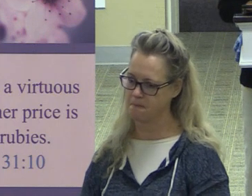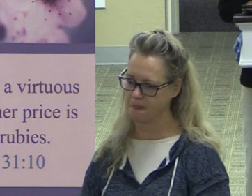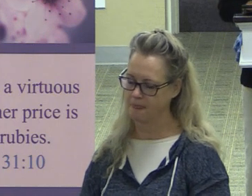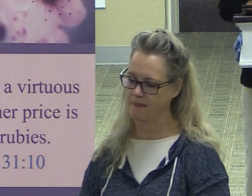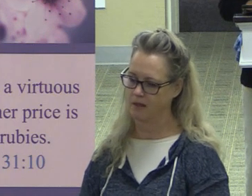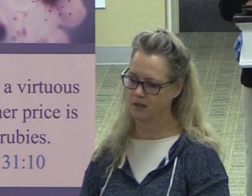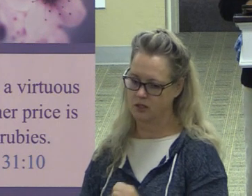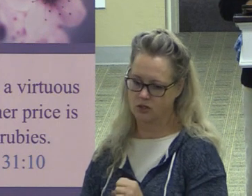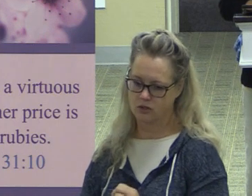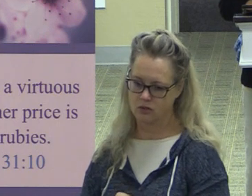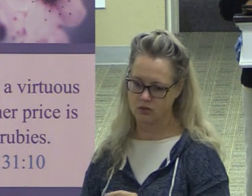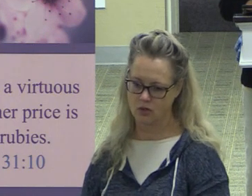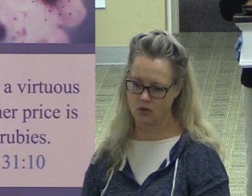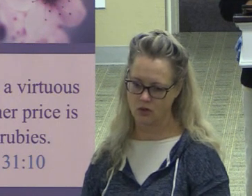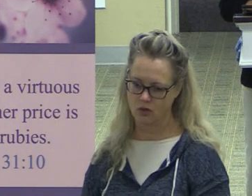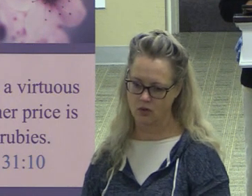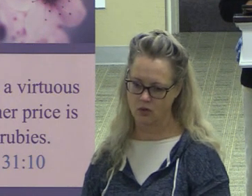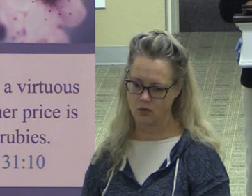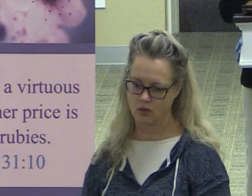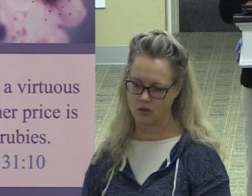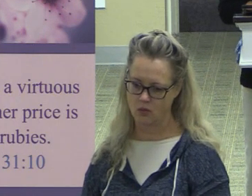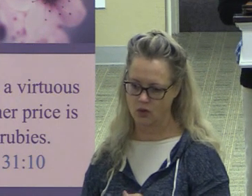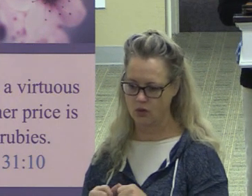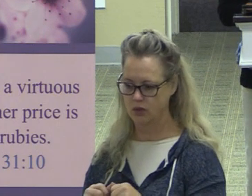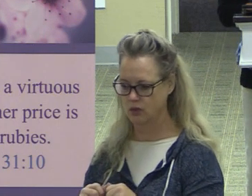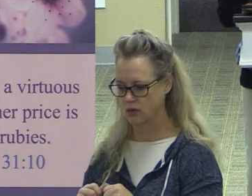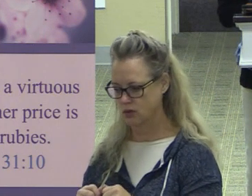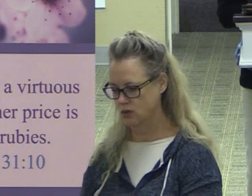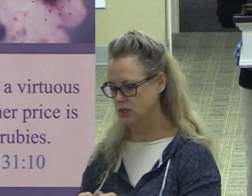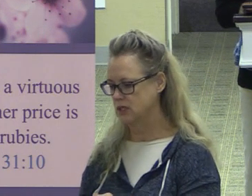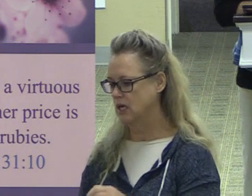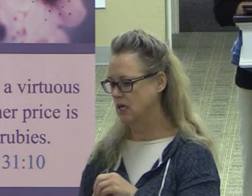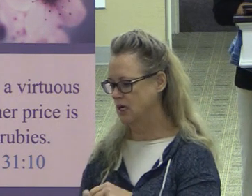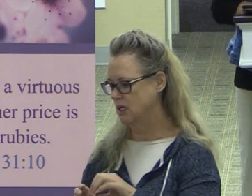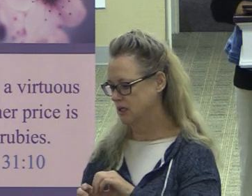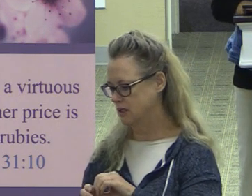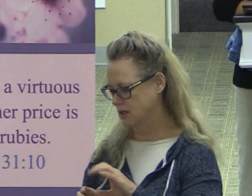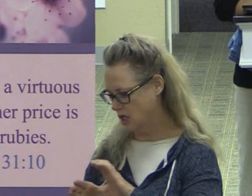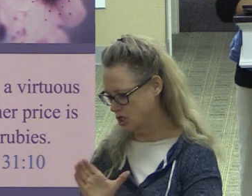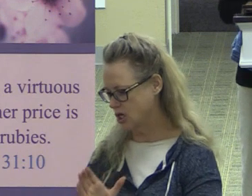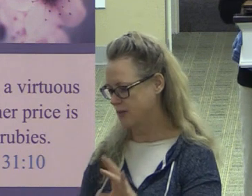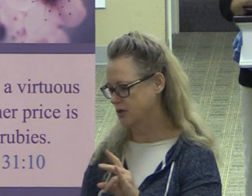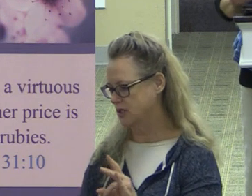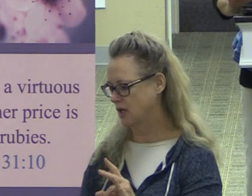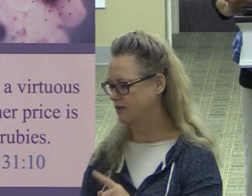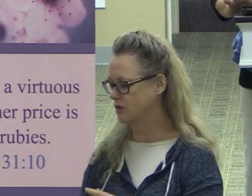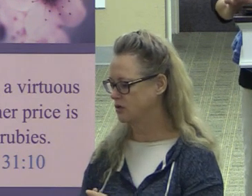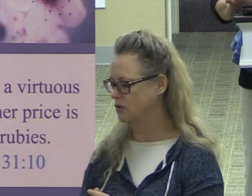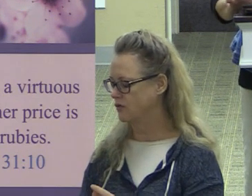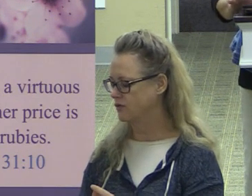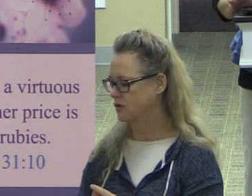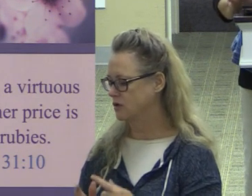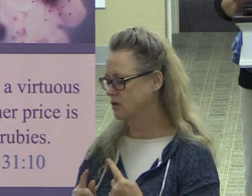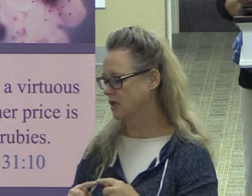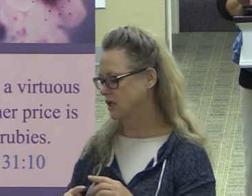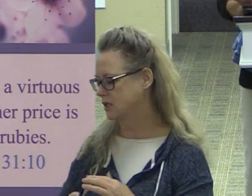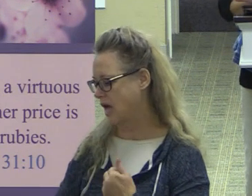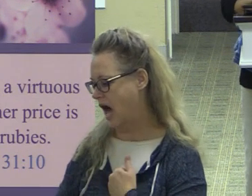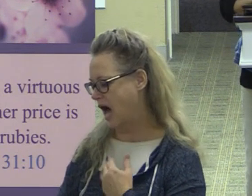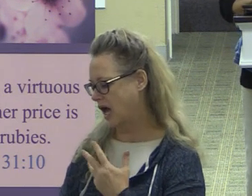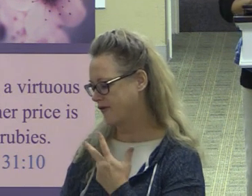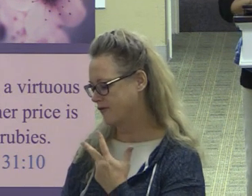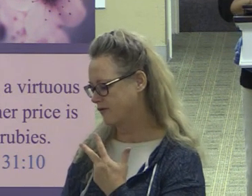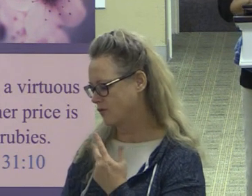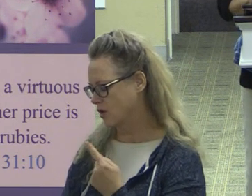And so we're still going to stay in John chapter 17. So first, let's see, I have